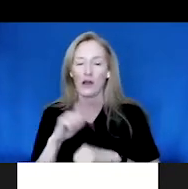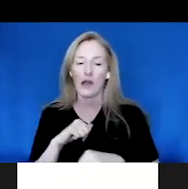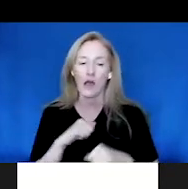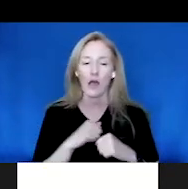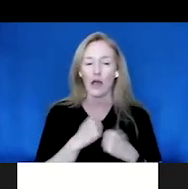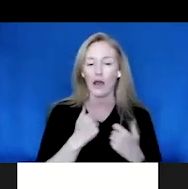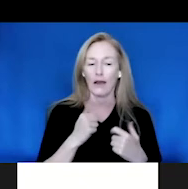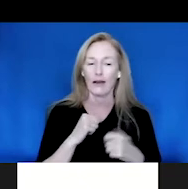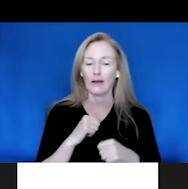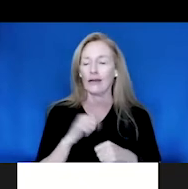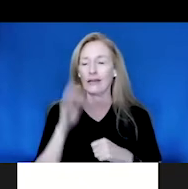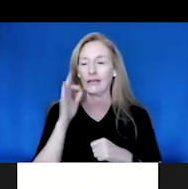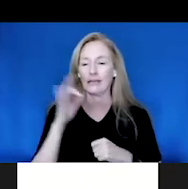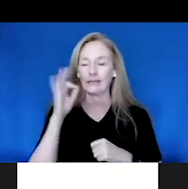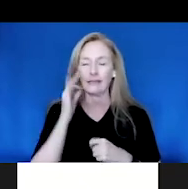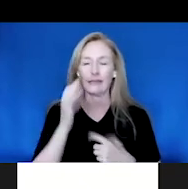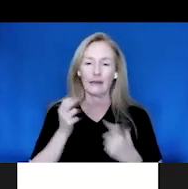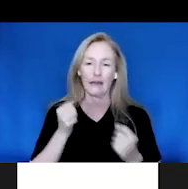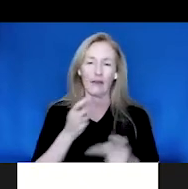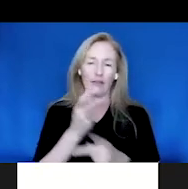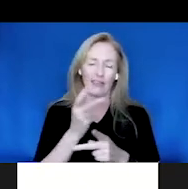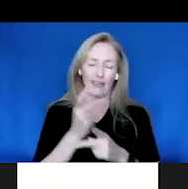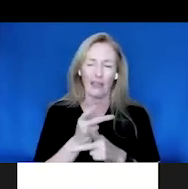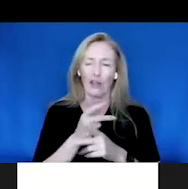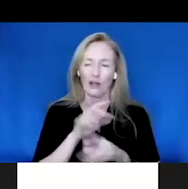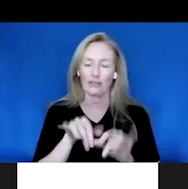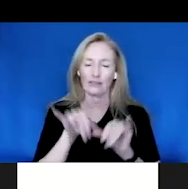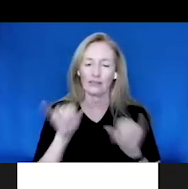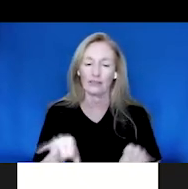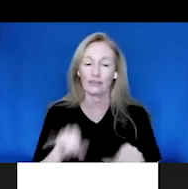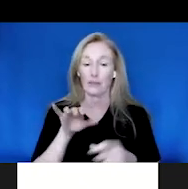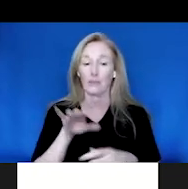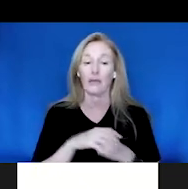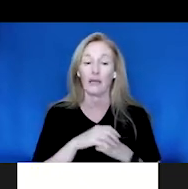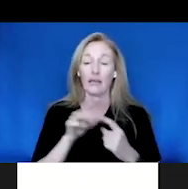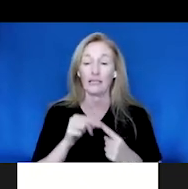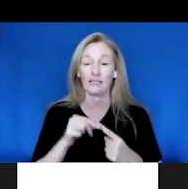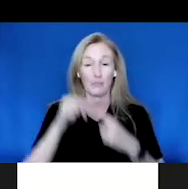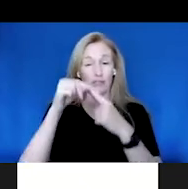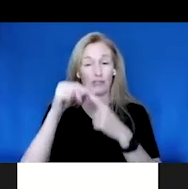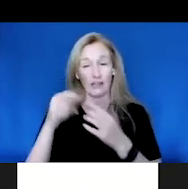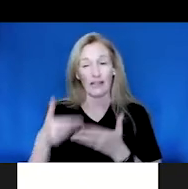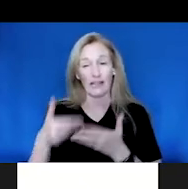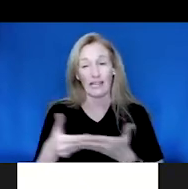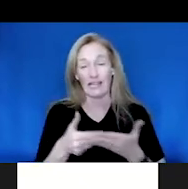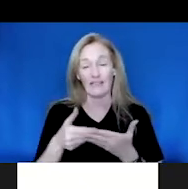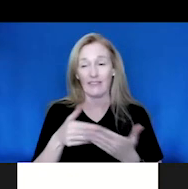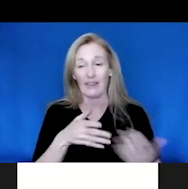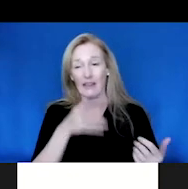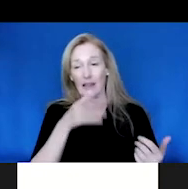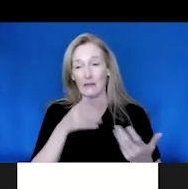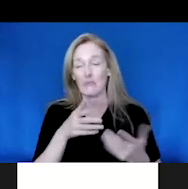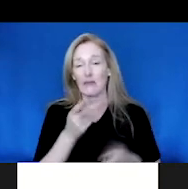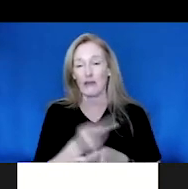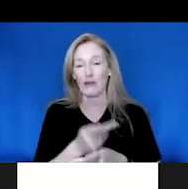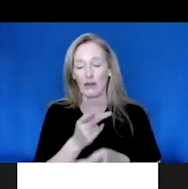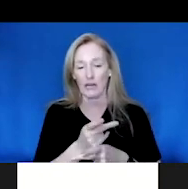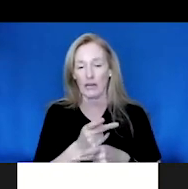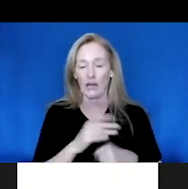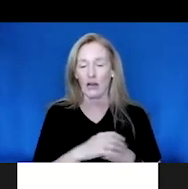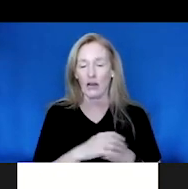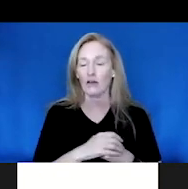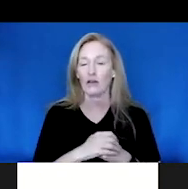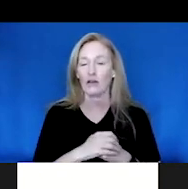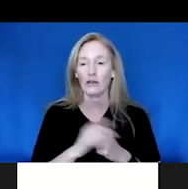infant and child care, which is, you know, for us, it involves not only state resources, Medicaid,